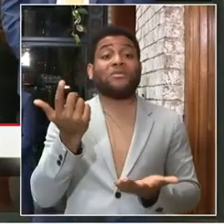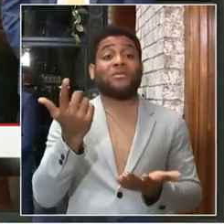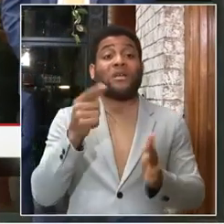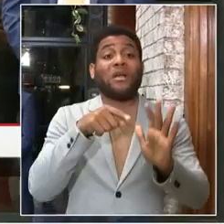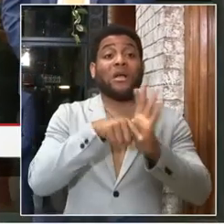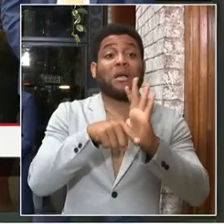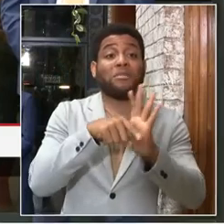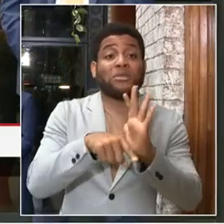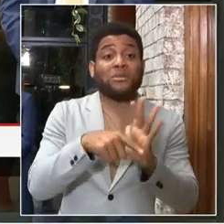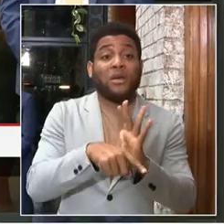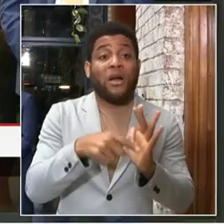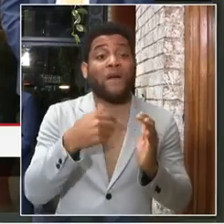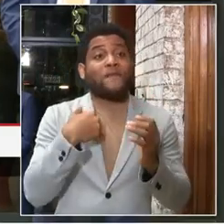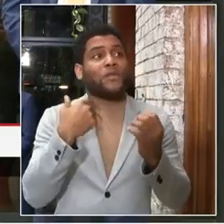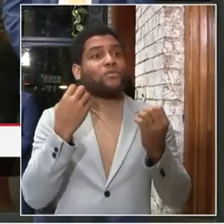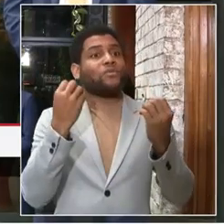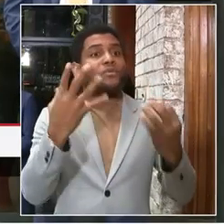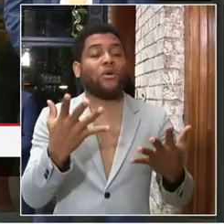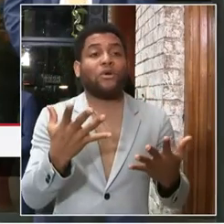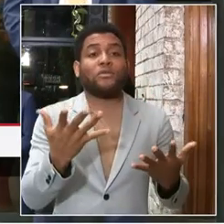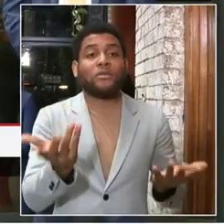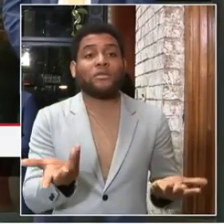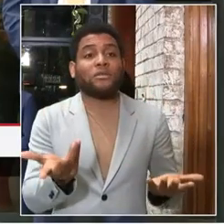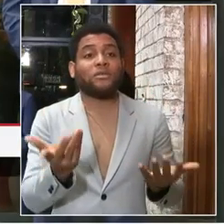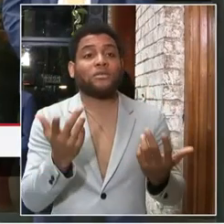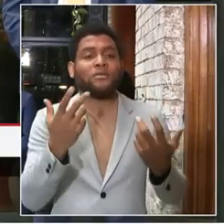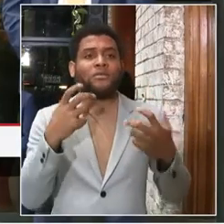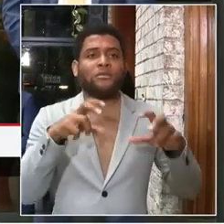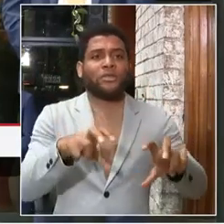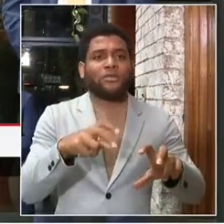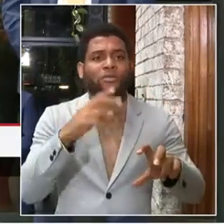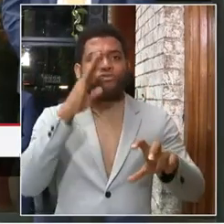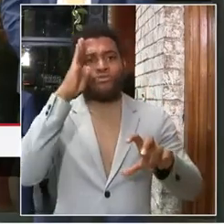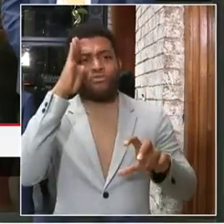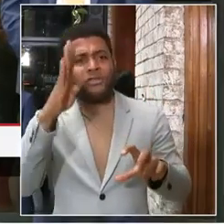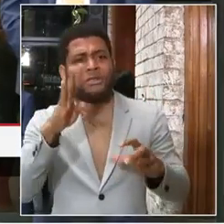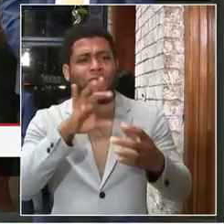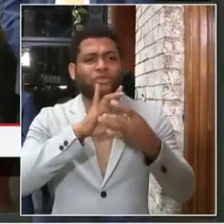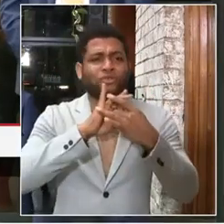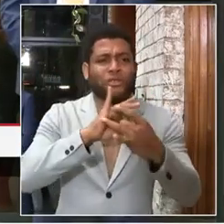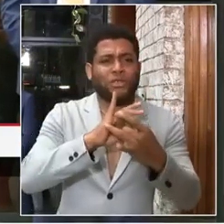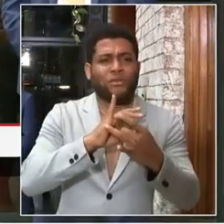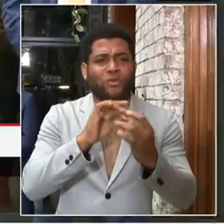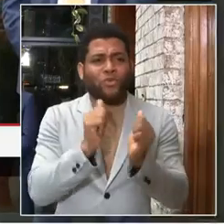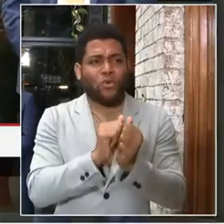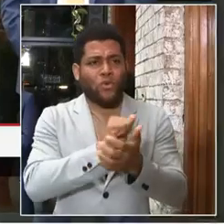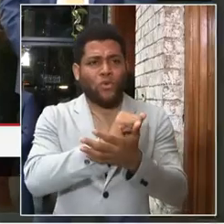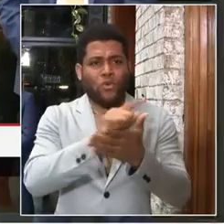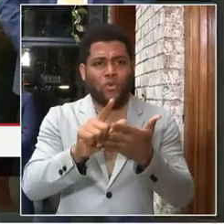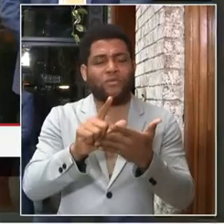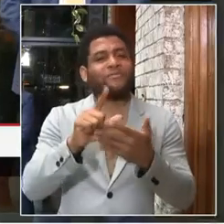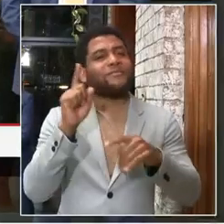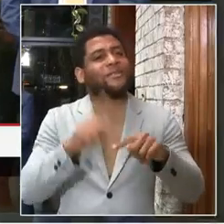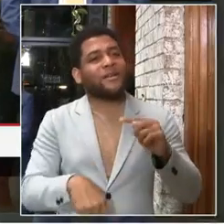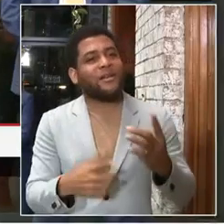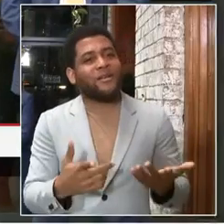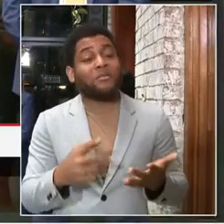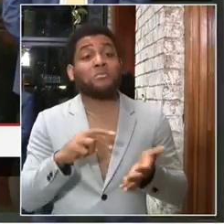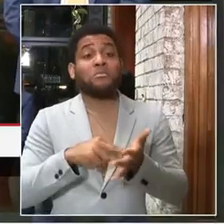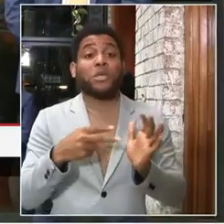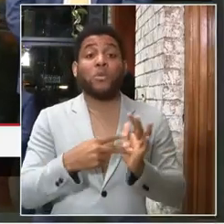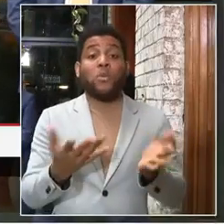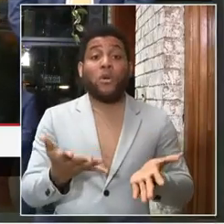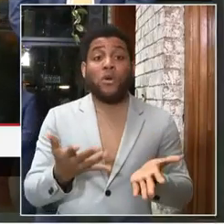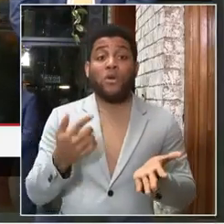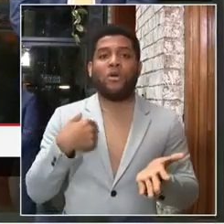can't draw direct correlations with all of those things, but we are setting the table for how we need